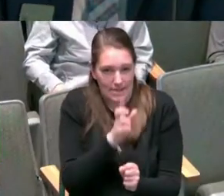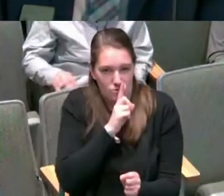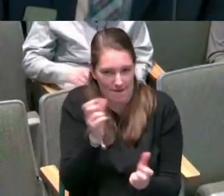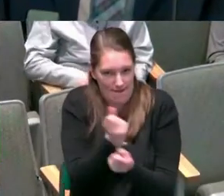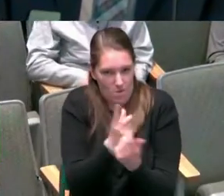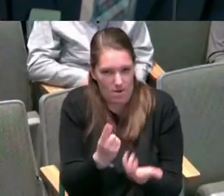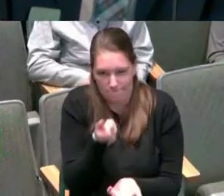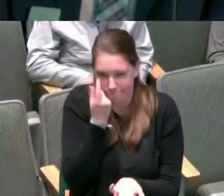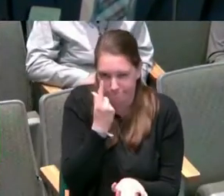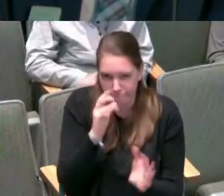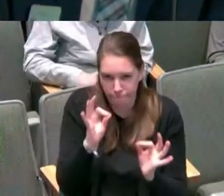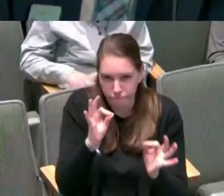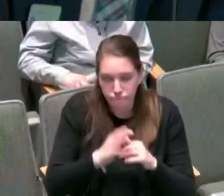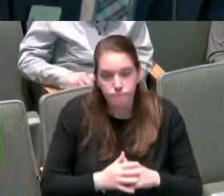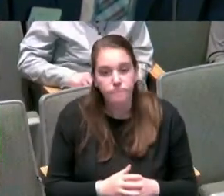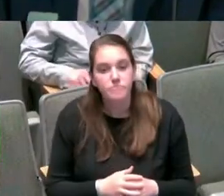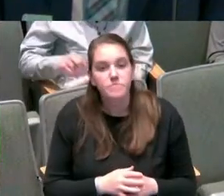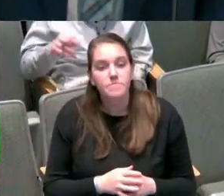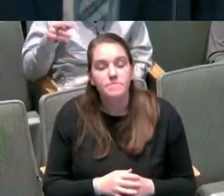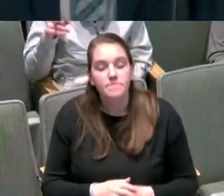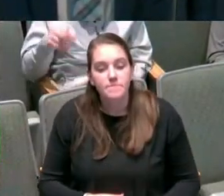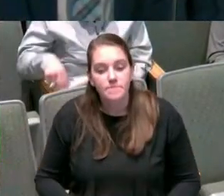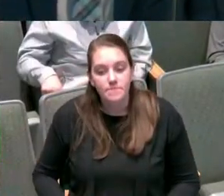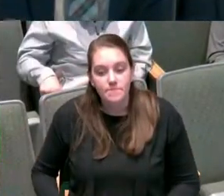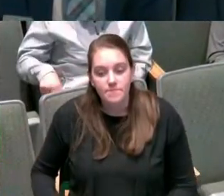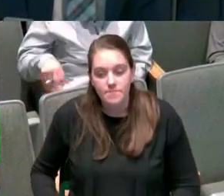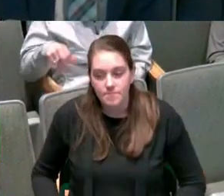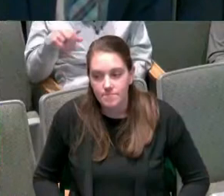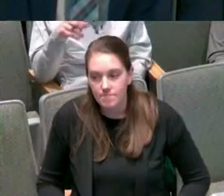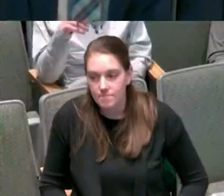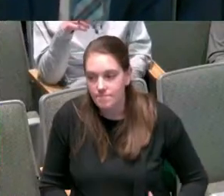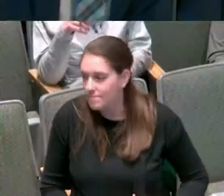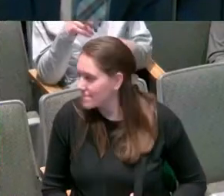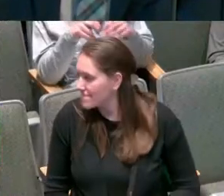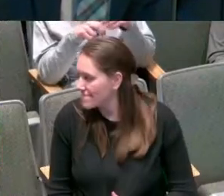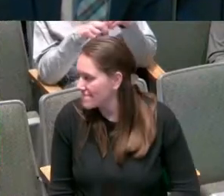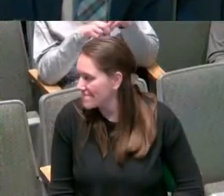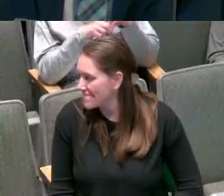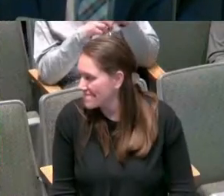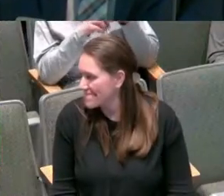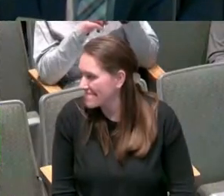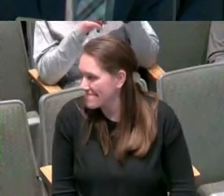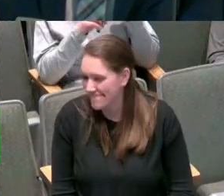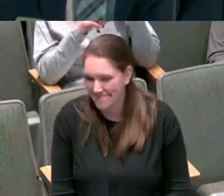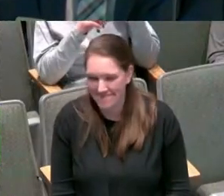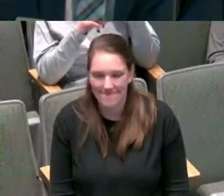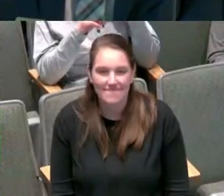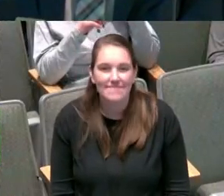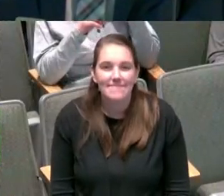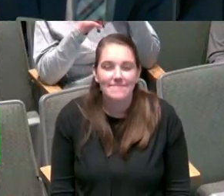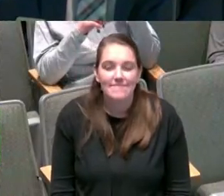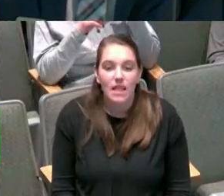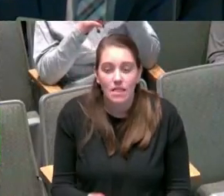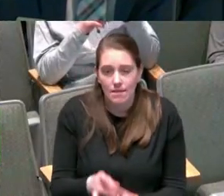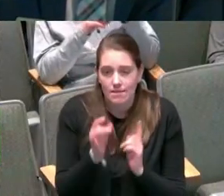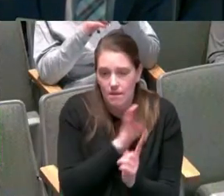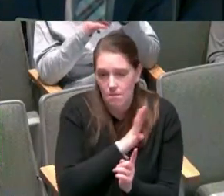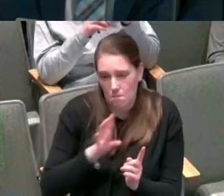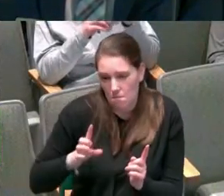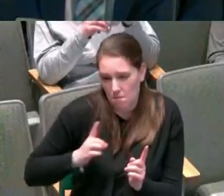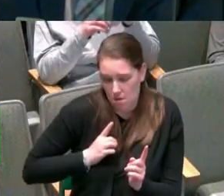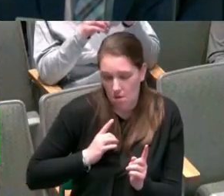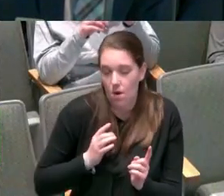everyone understands so um the select bar move that we do the consent agenda